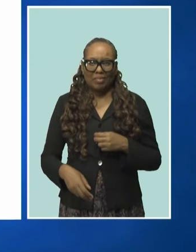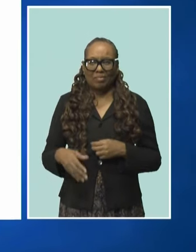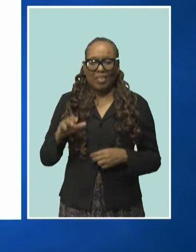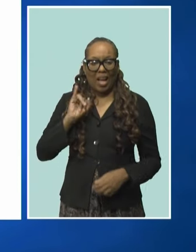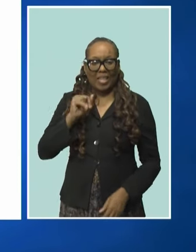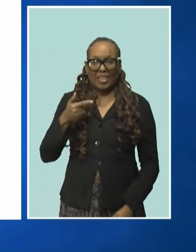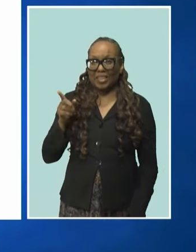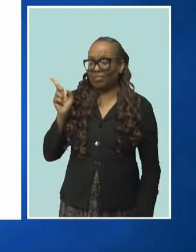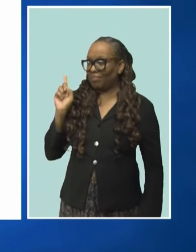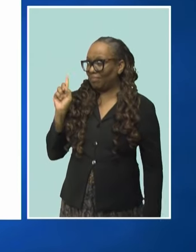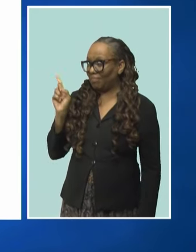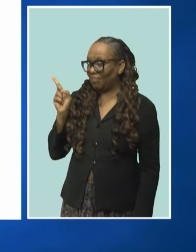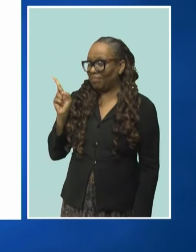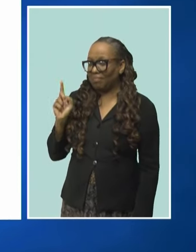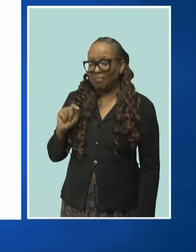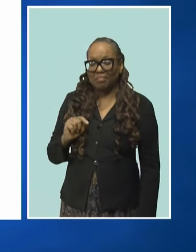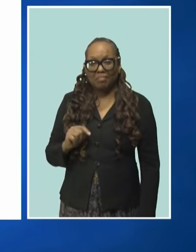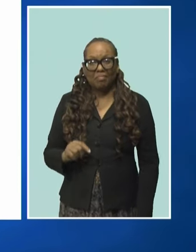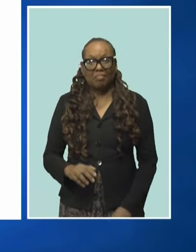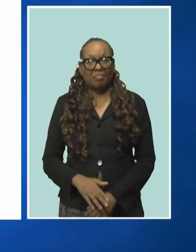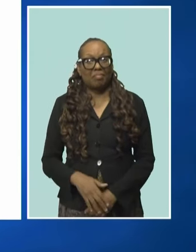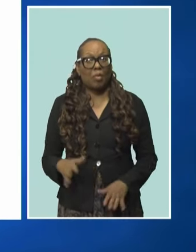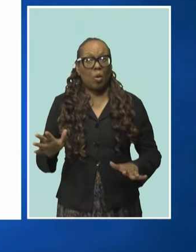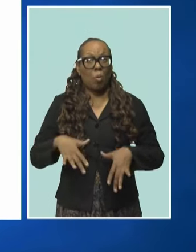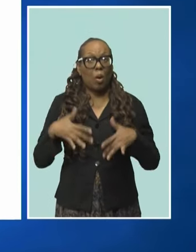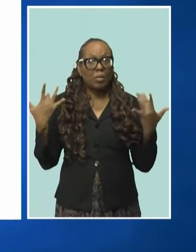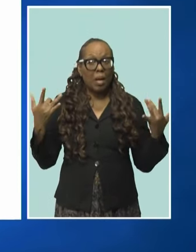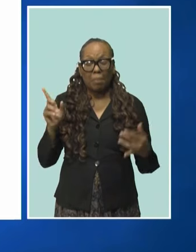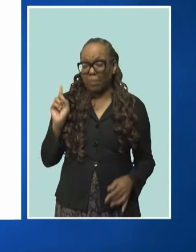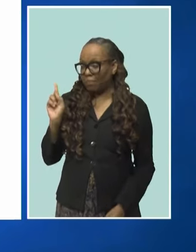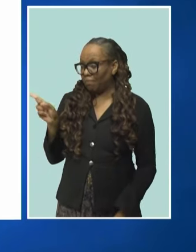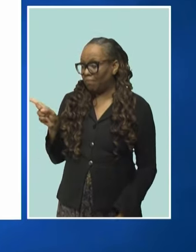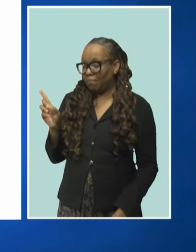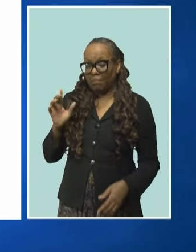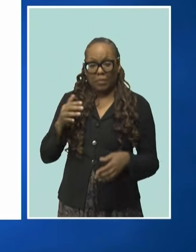at NJClaus and on WhatsApp at